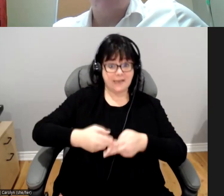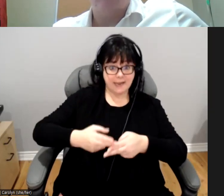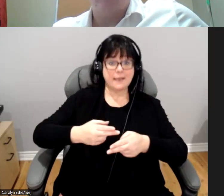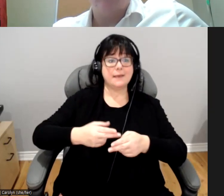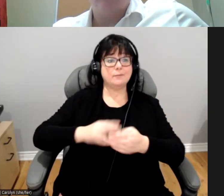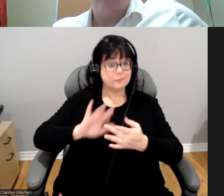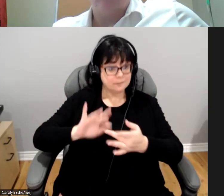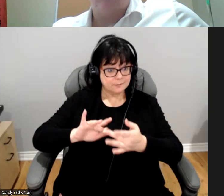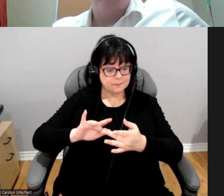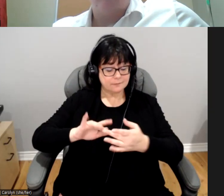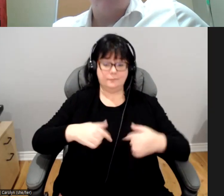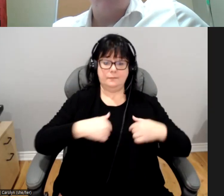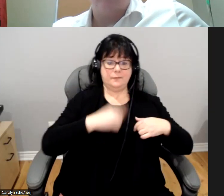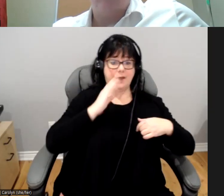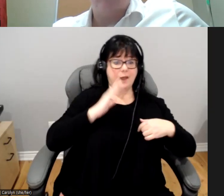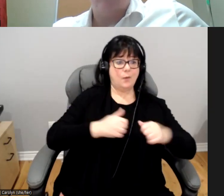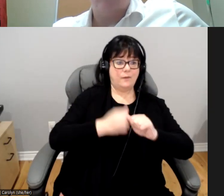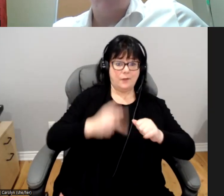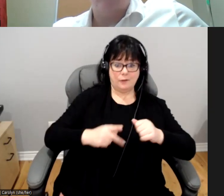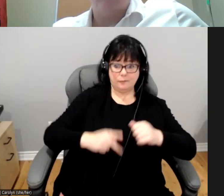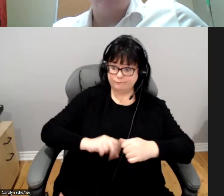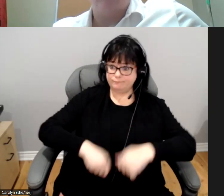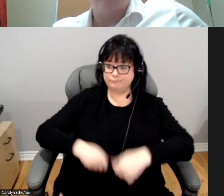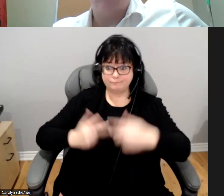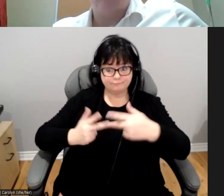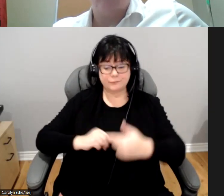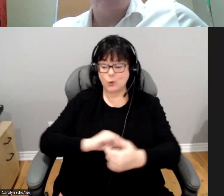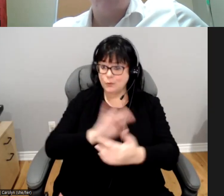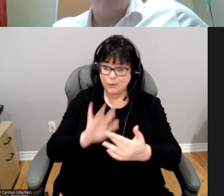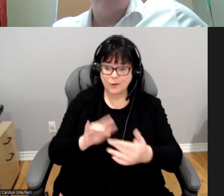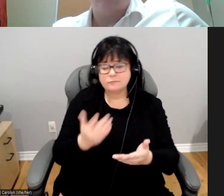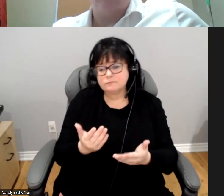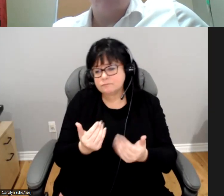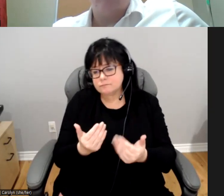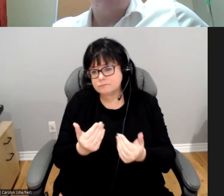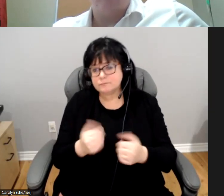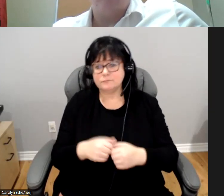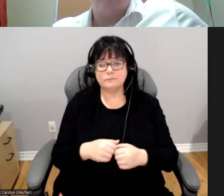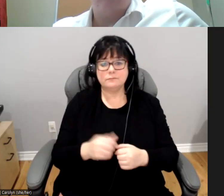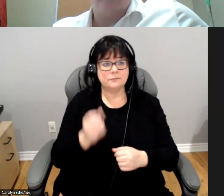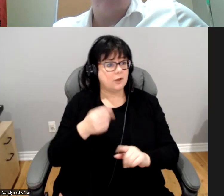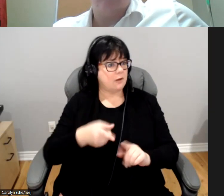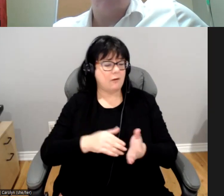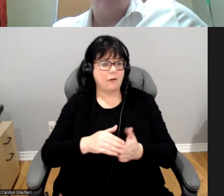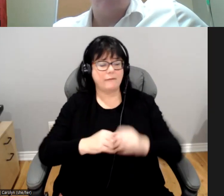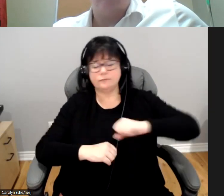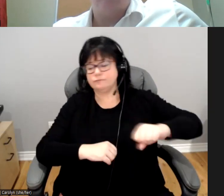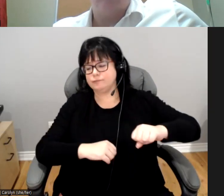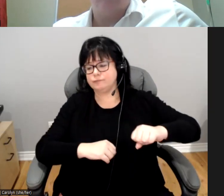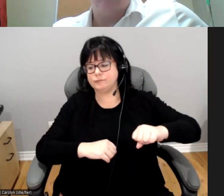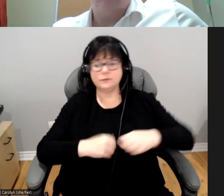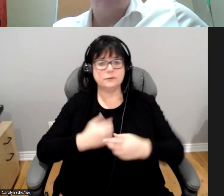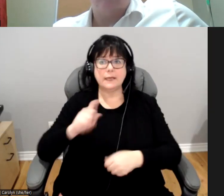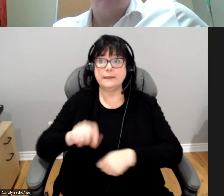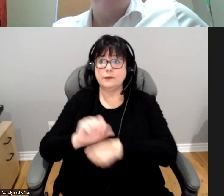pull out what that is that is deterring them. And often it's like, well, I need a job right now. Well, great. Are you spending 8 hours a